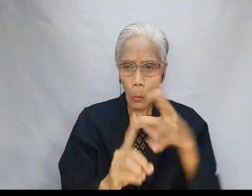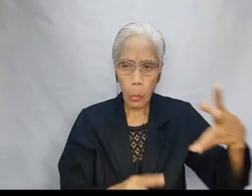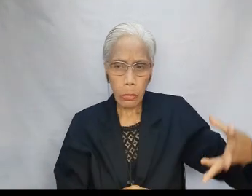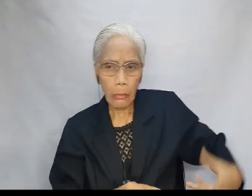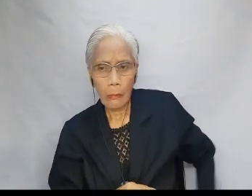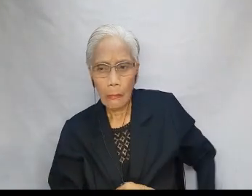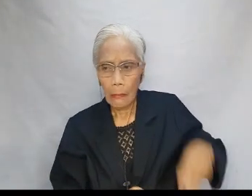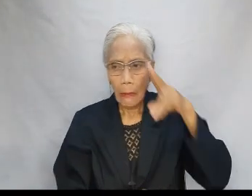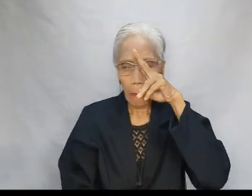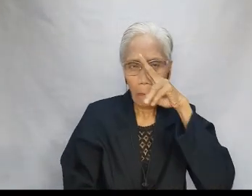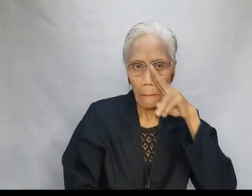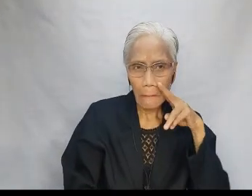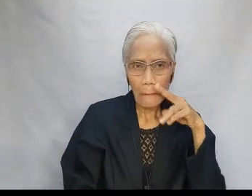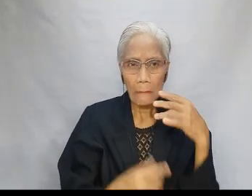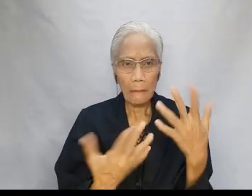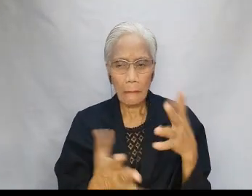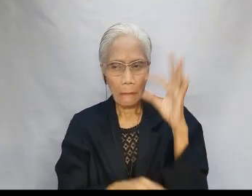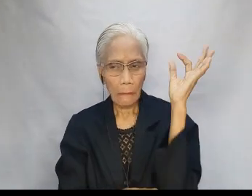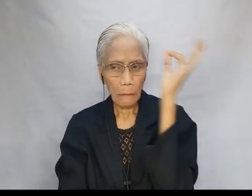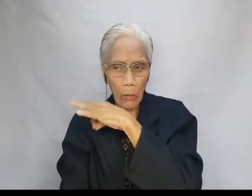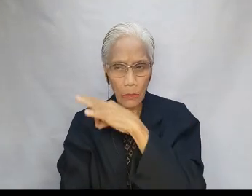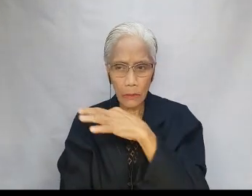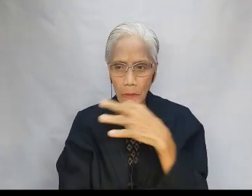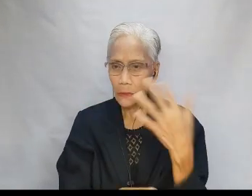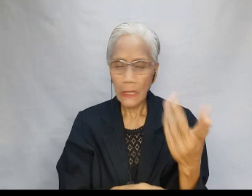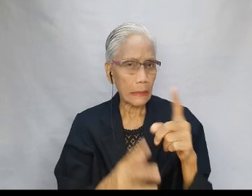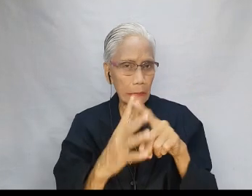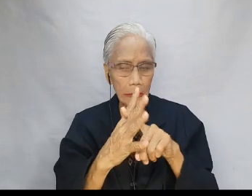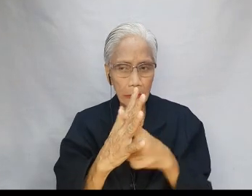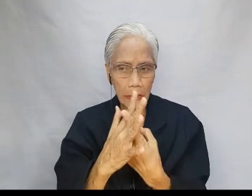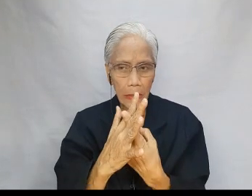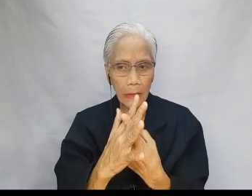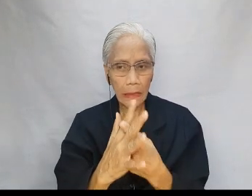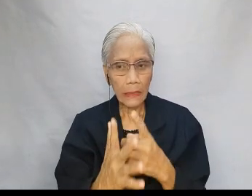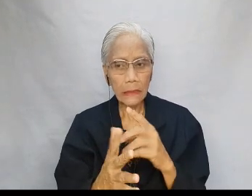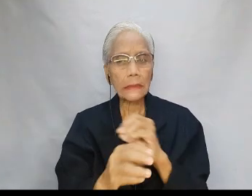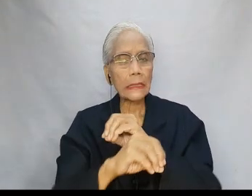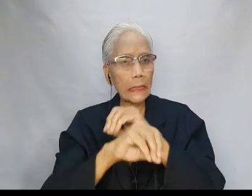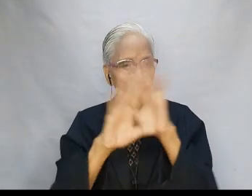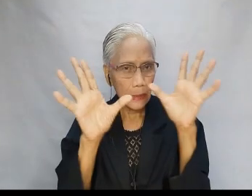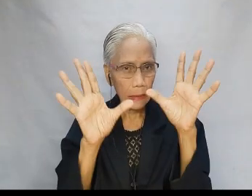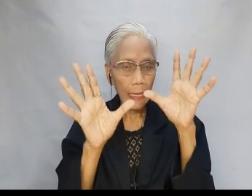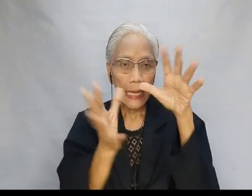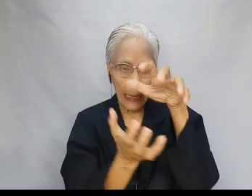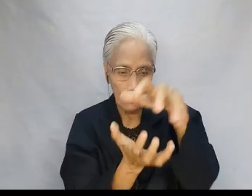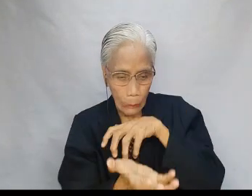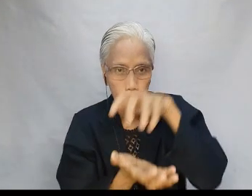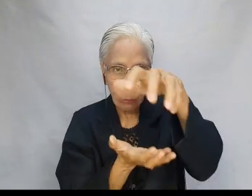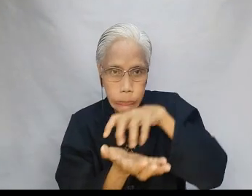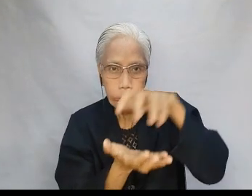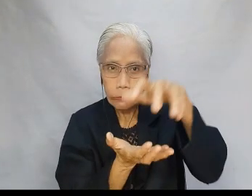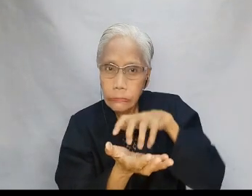falsehoods. We find ourselves at a nadir, and the root cause is clear: